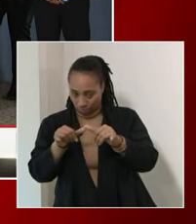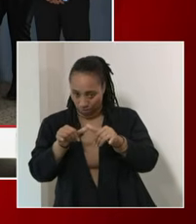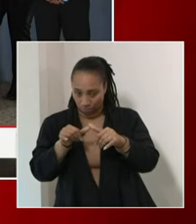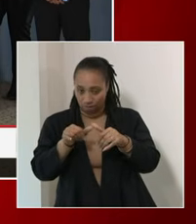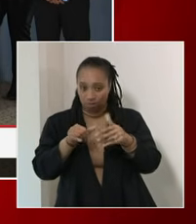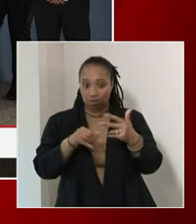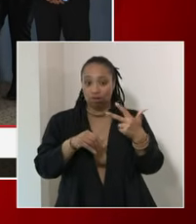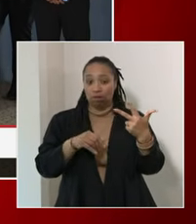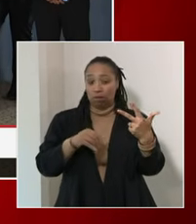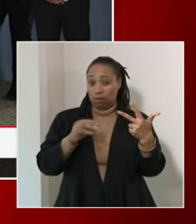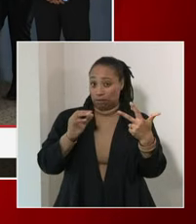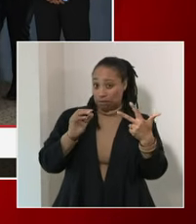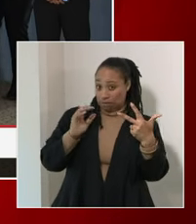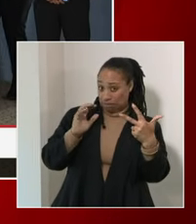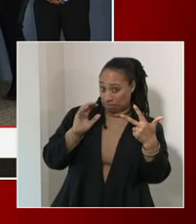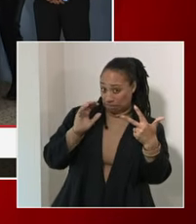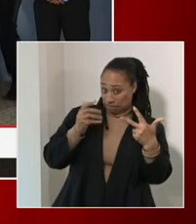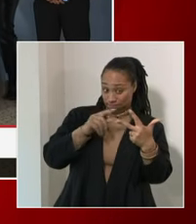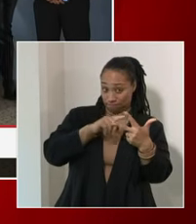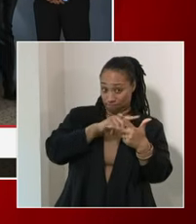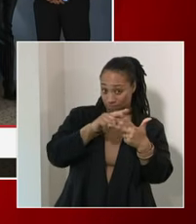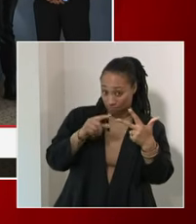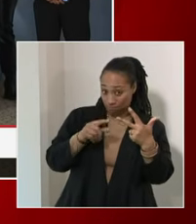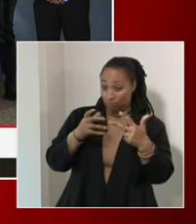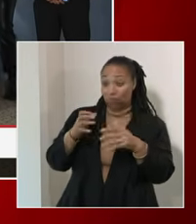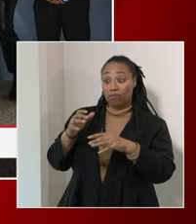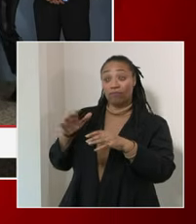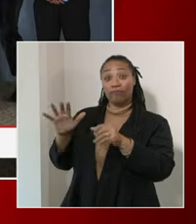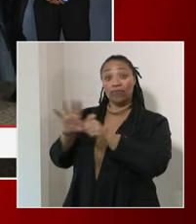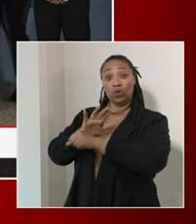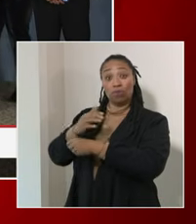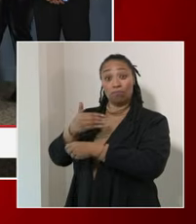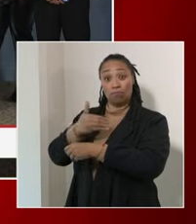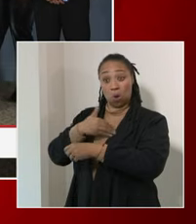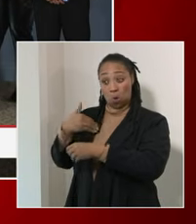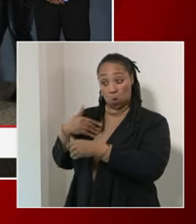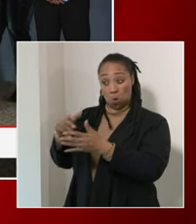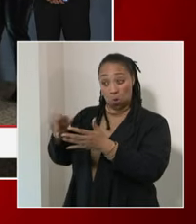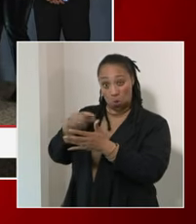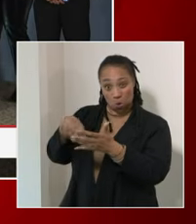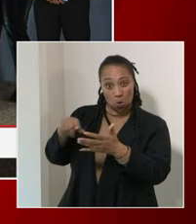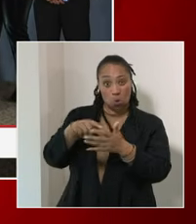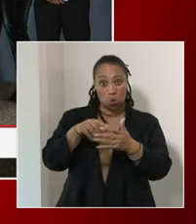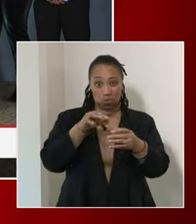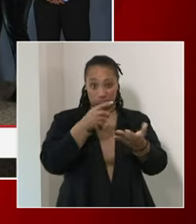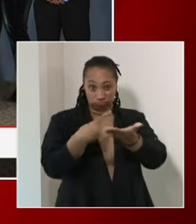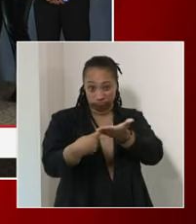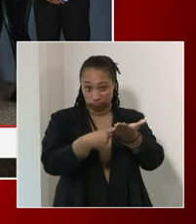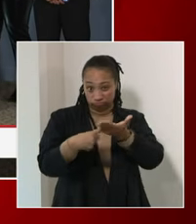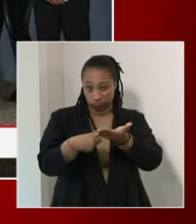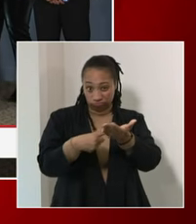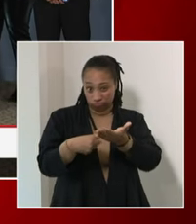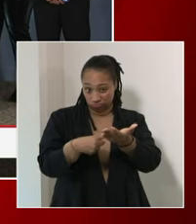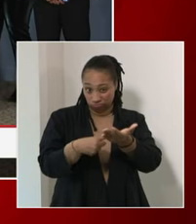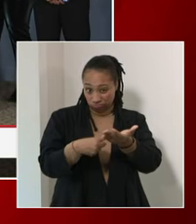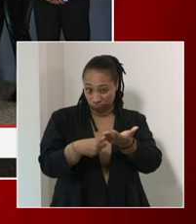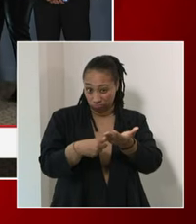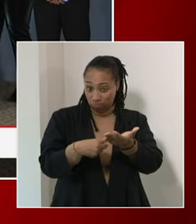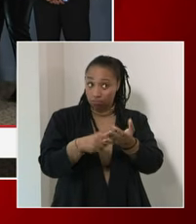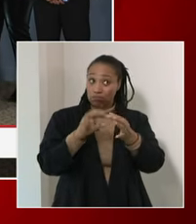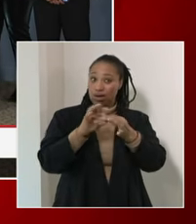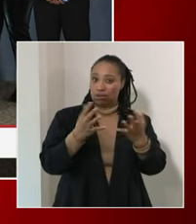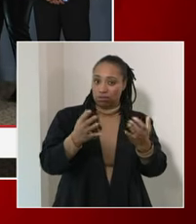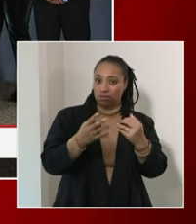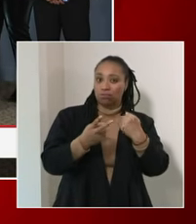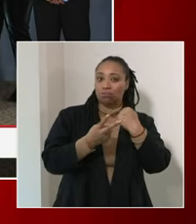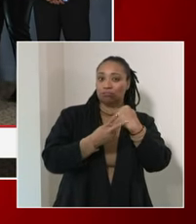be, from what somebody from the Preservation League said, heavy-handed representation